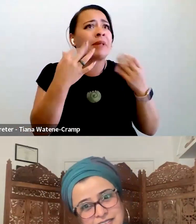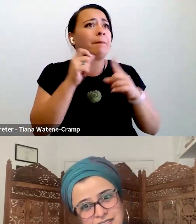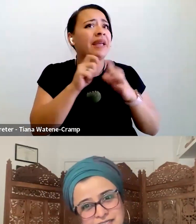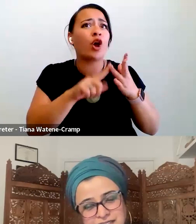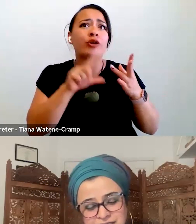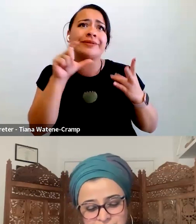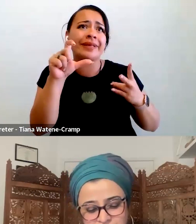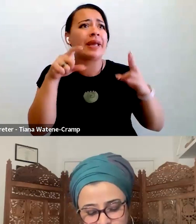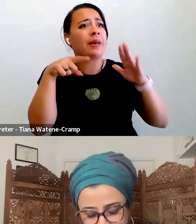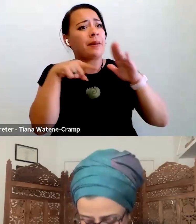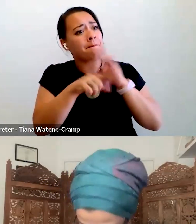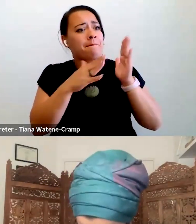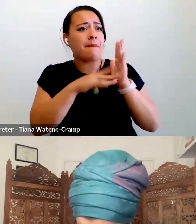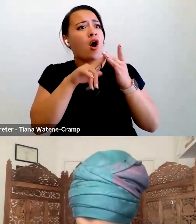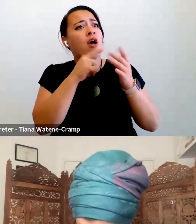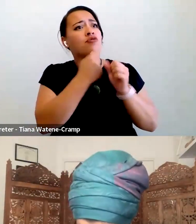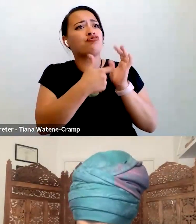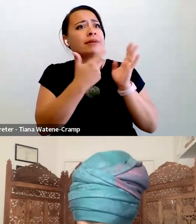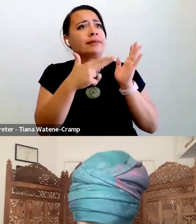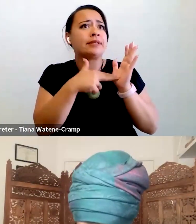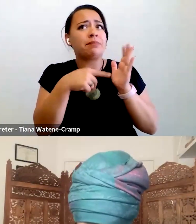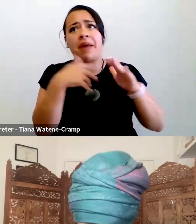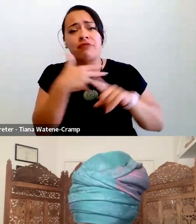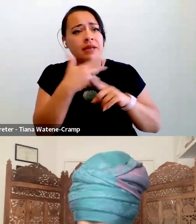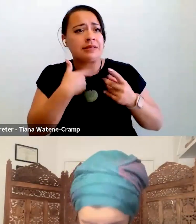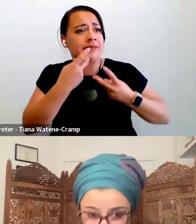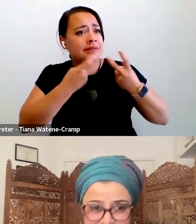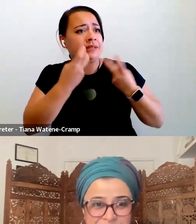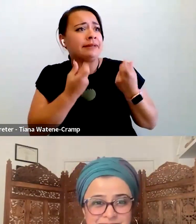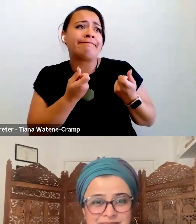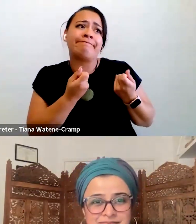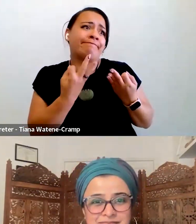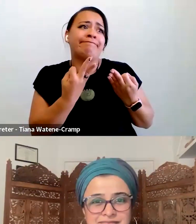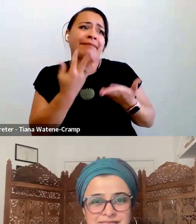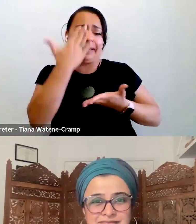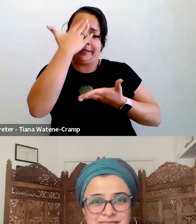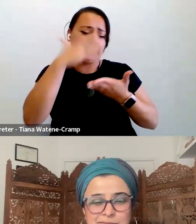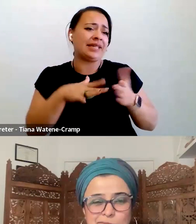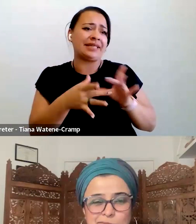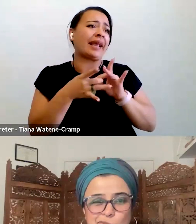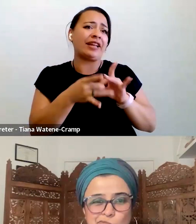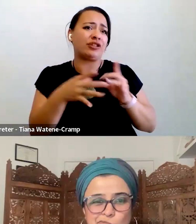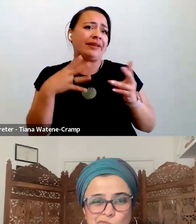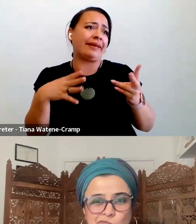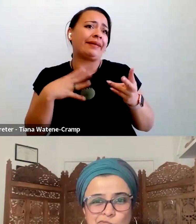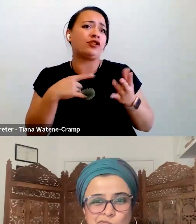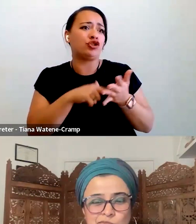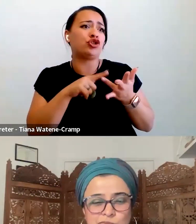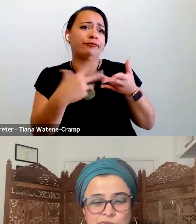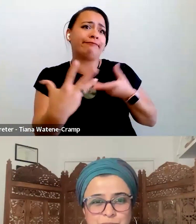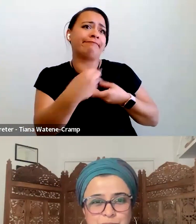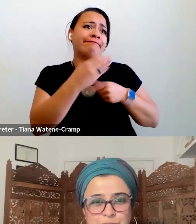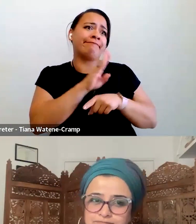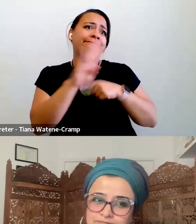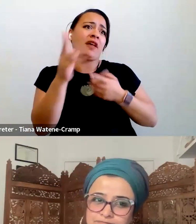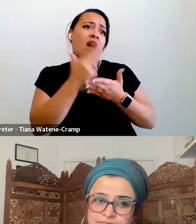migrant background, in the entire state who would actually have the expertise and connections needed to be on this particular arts